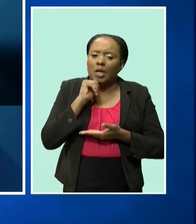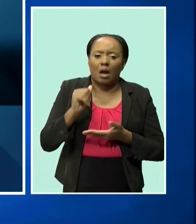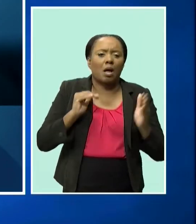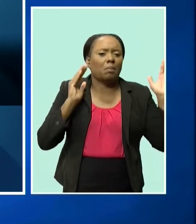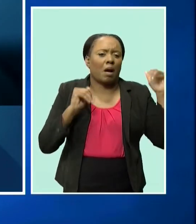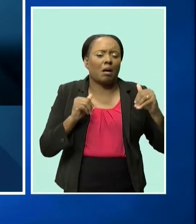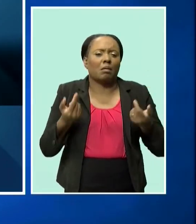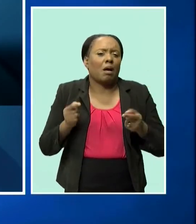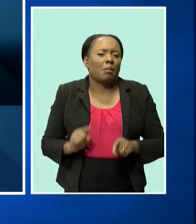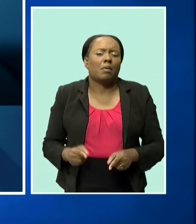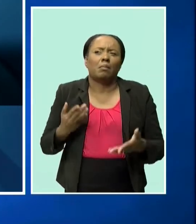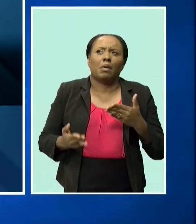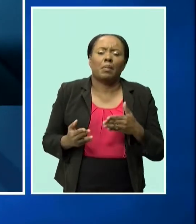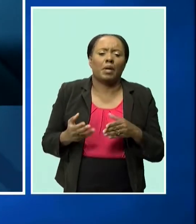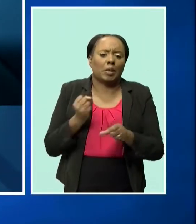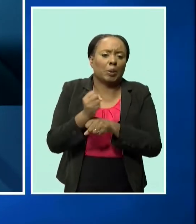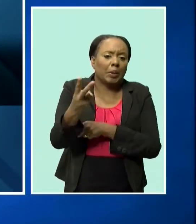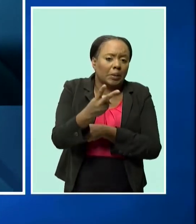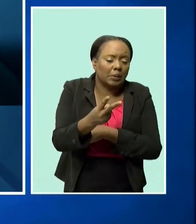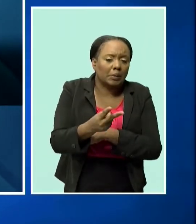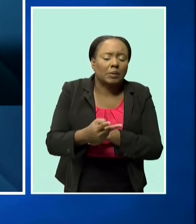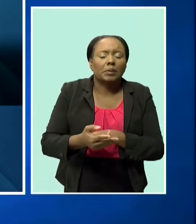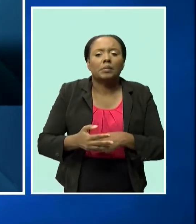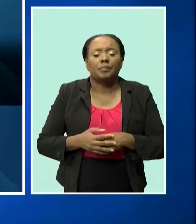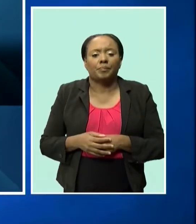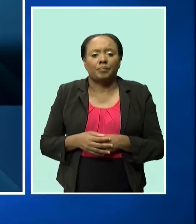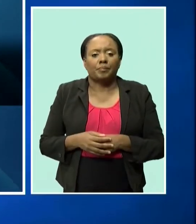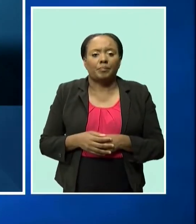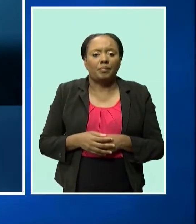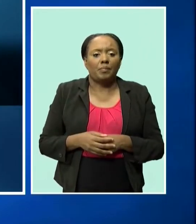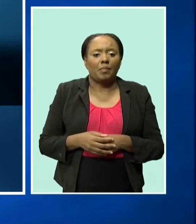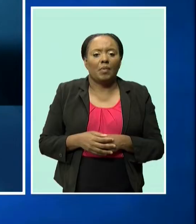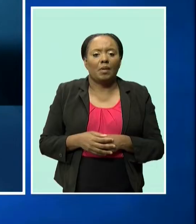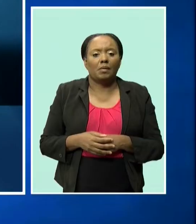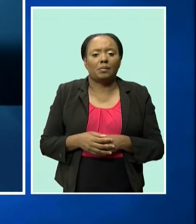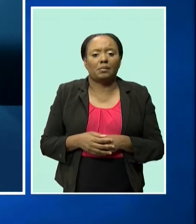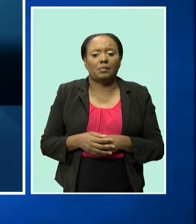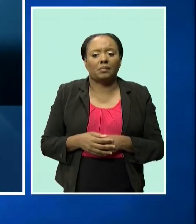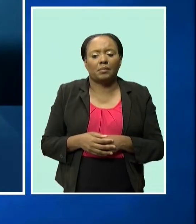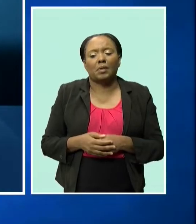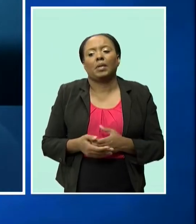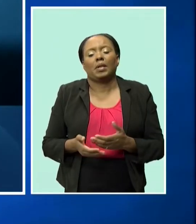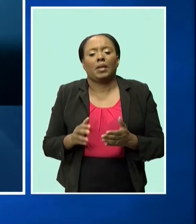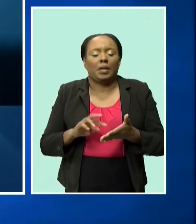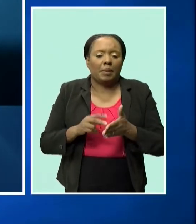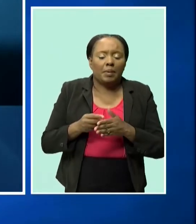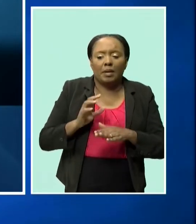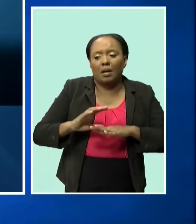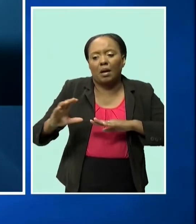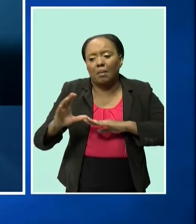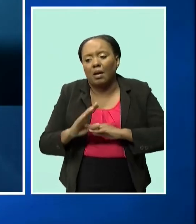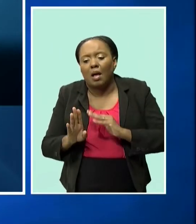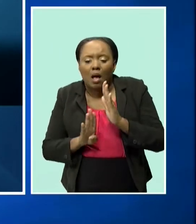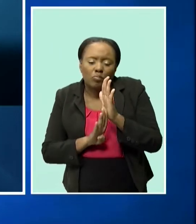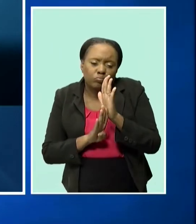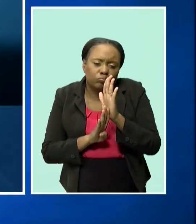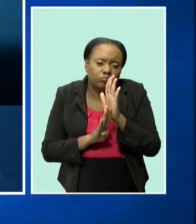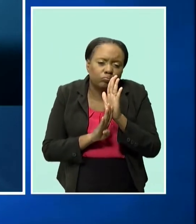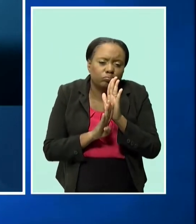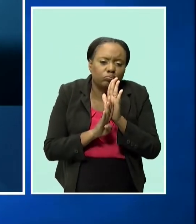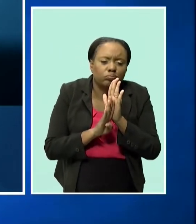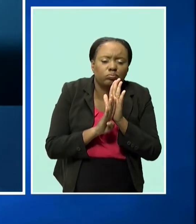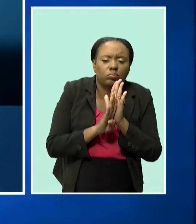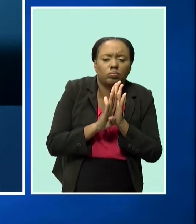until 24, and that reflects the overall slow rate of recovery of the region. Part of that, as we